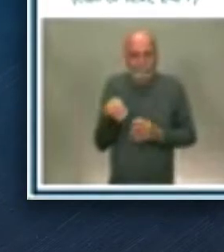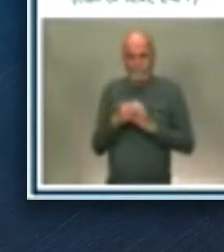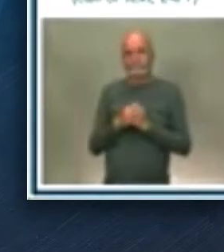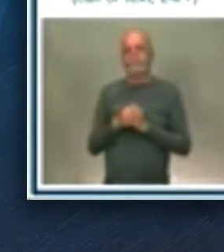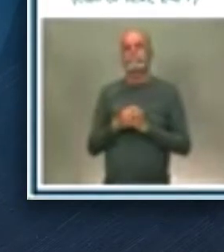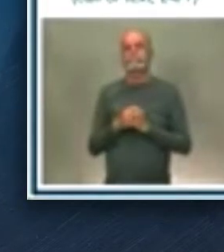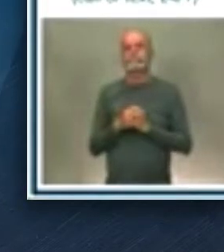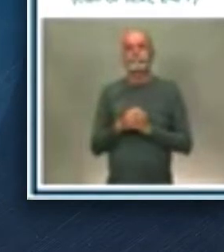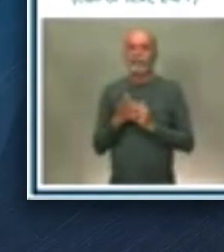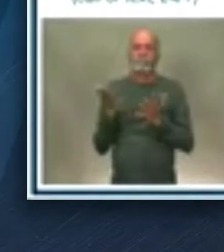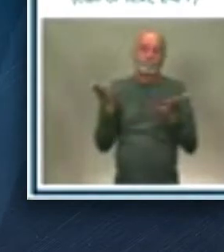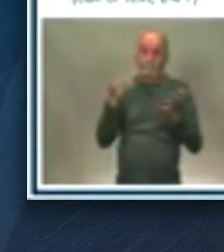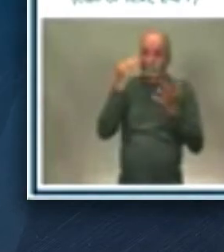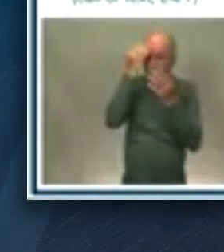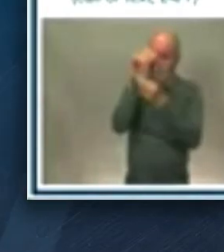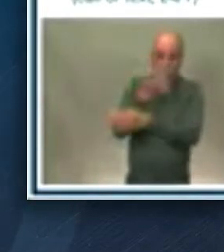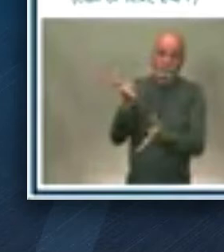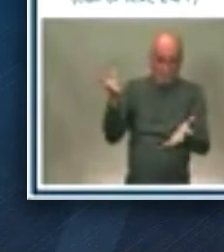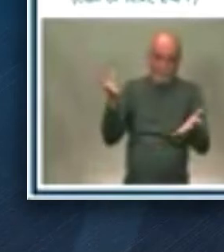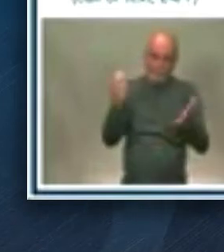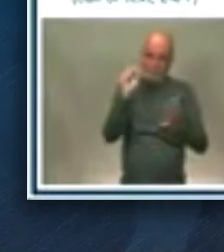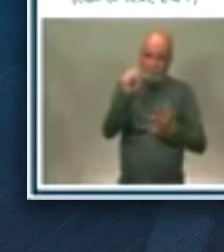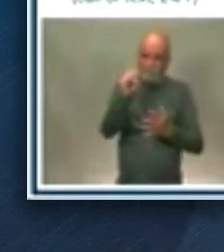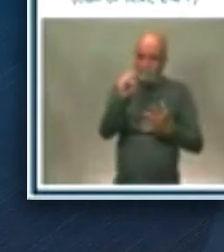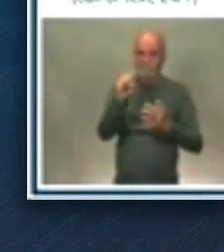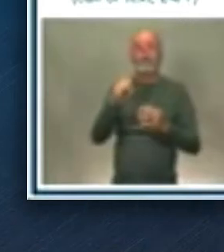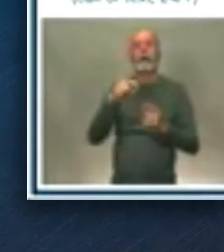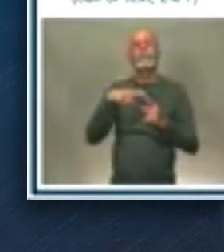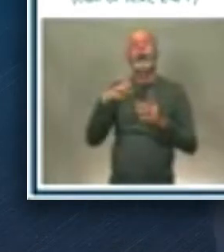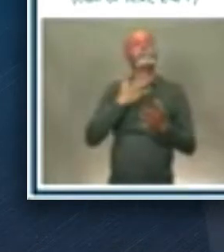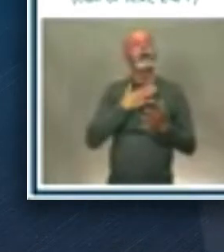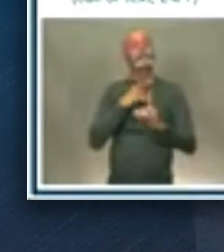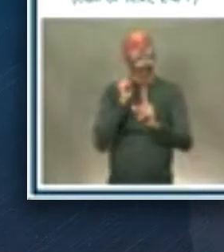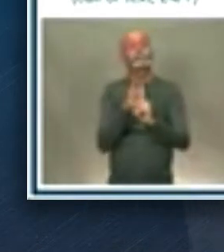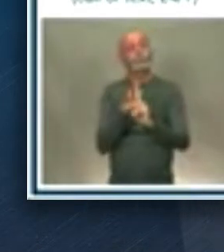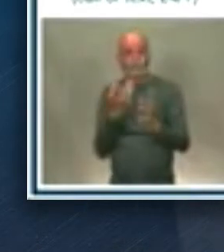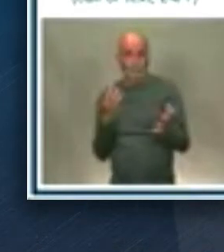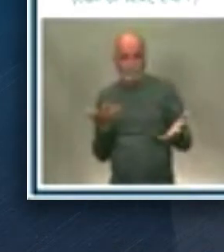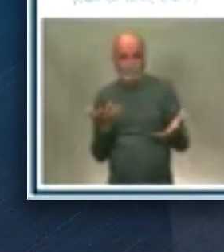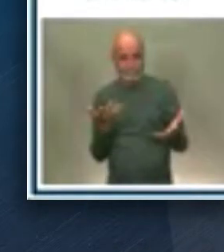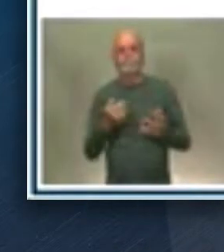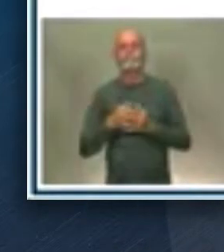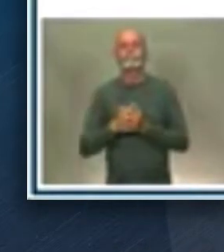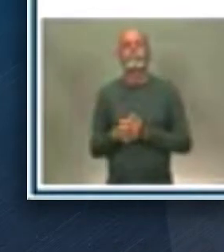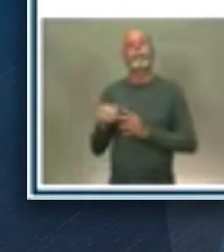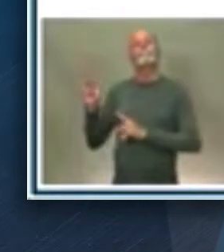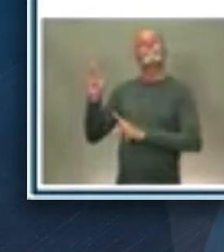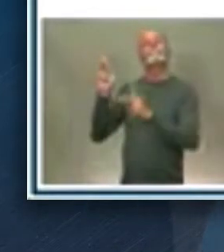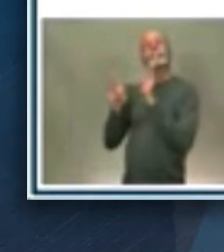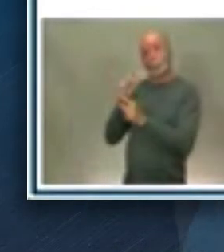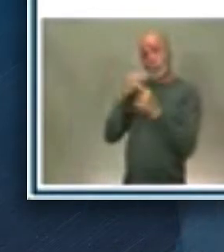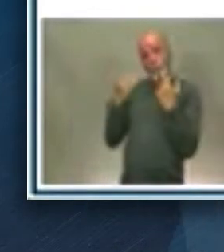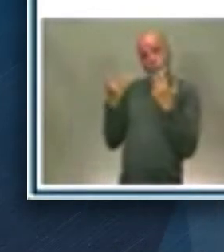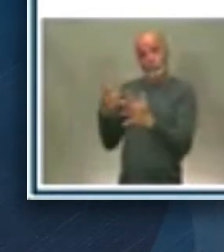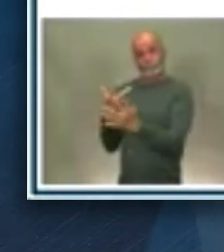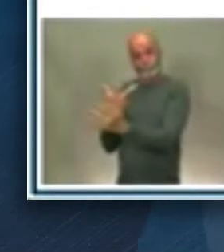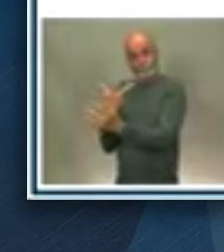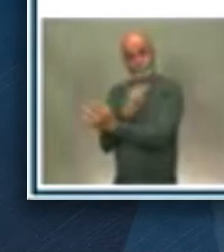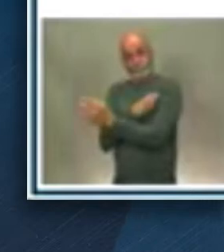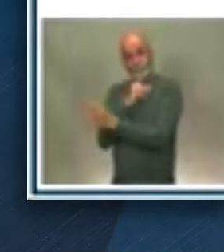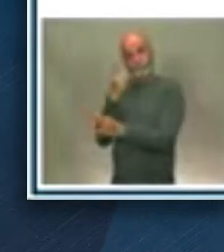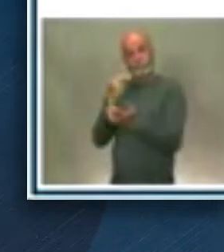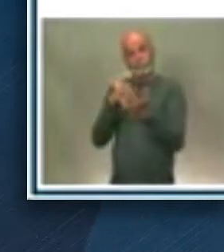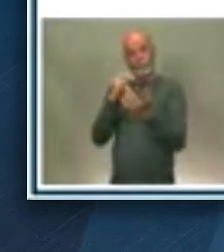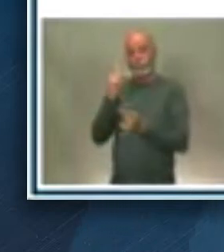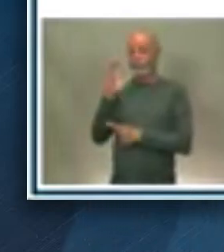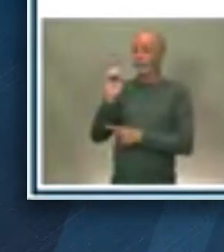it. I think the take-home message is that people vaccinations are not 100%. And so